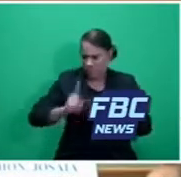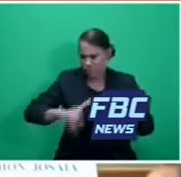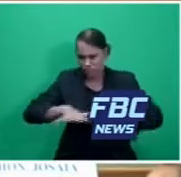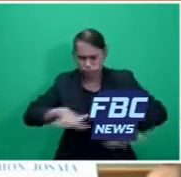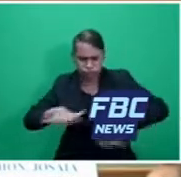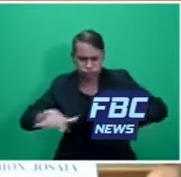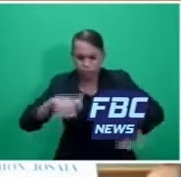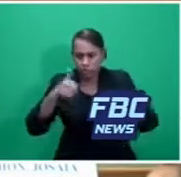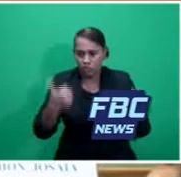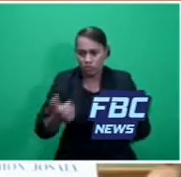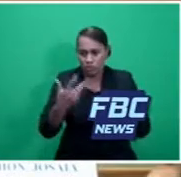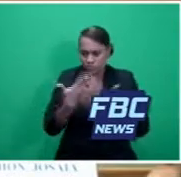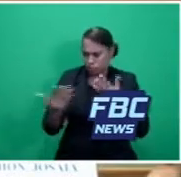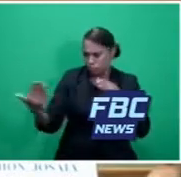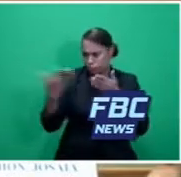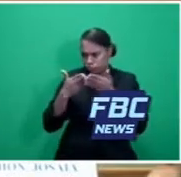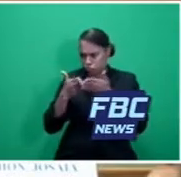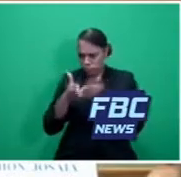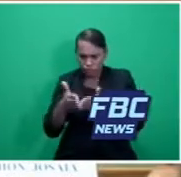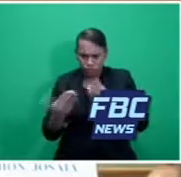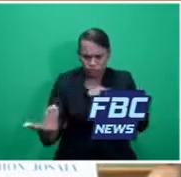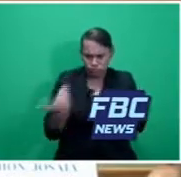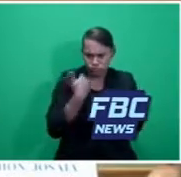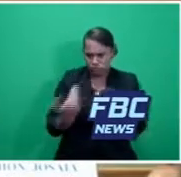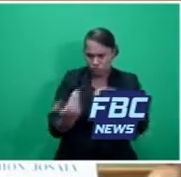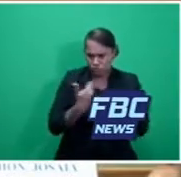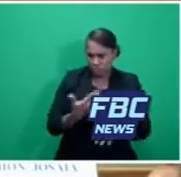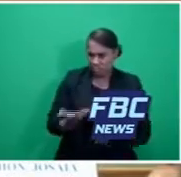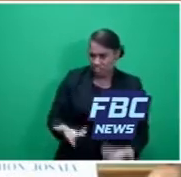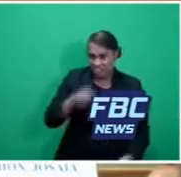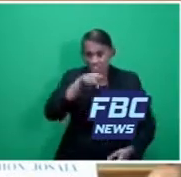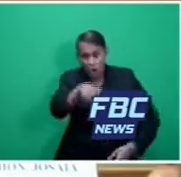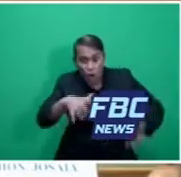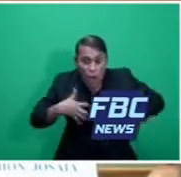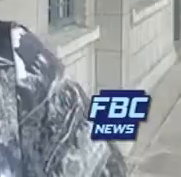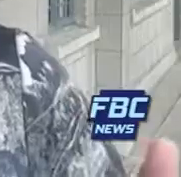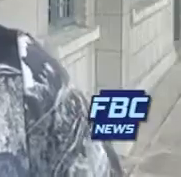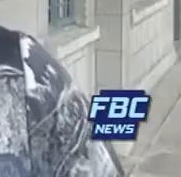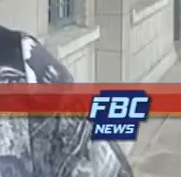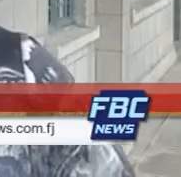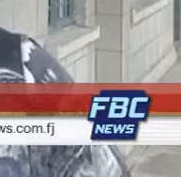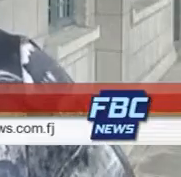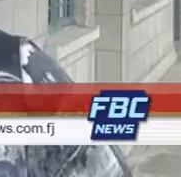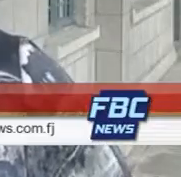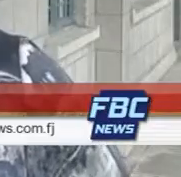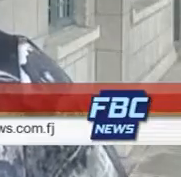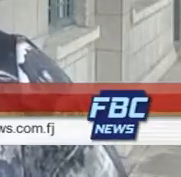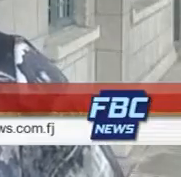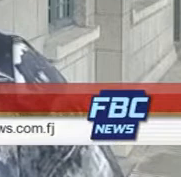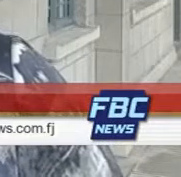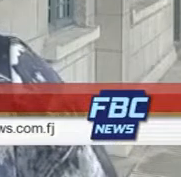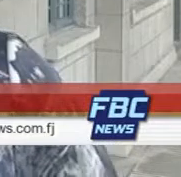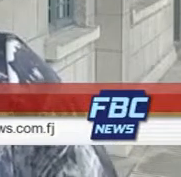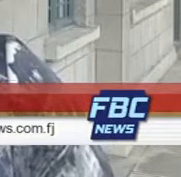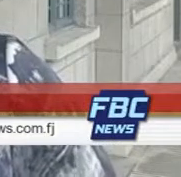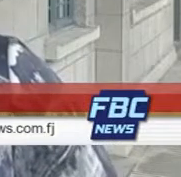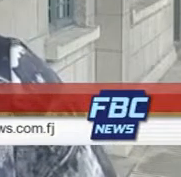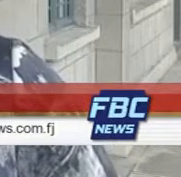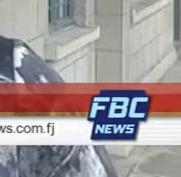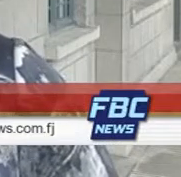plan. Now, you don't allocate land before the master plan is decided where the port will be. The review report itself listed 4